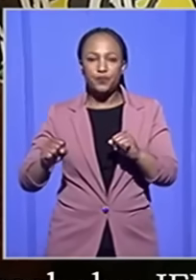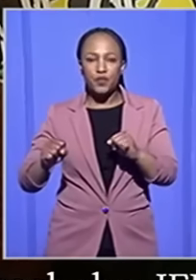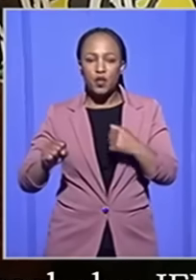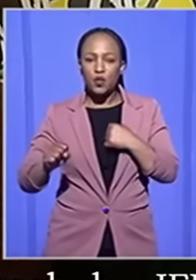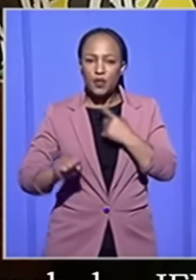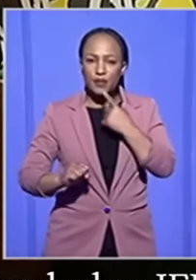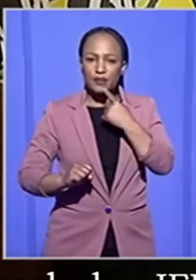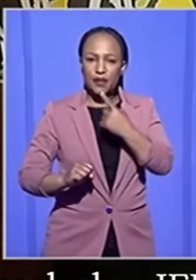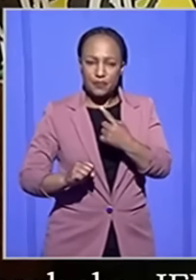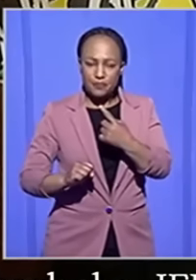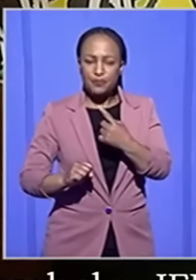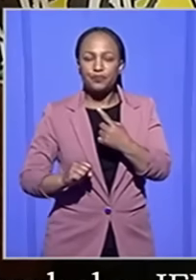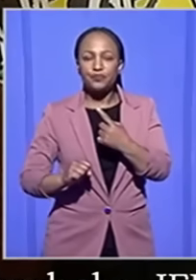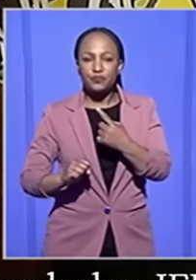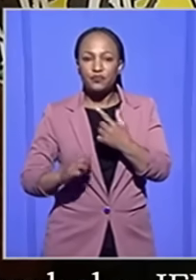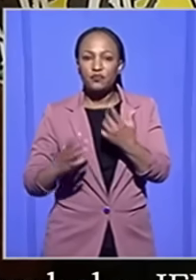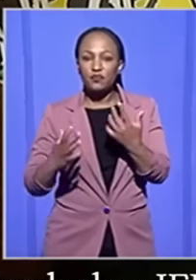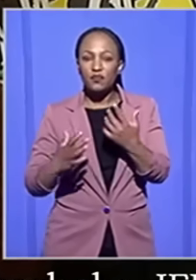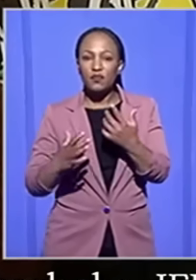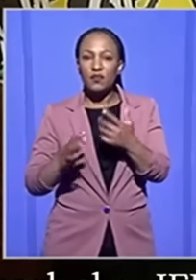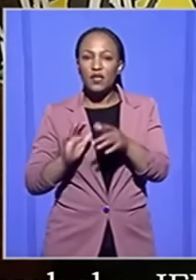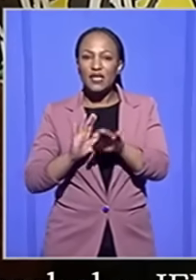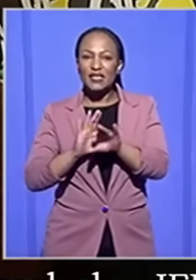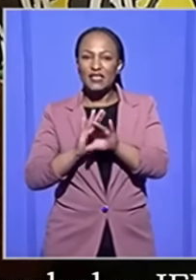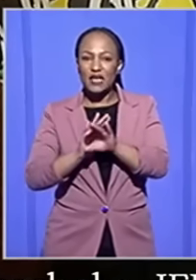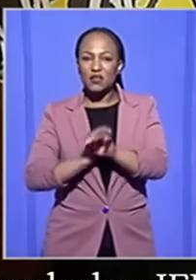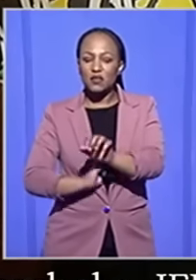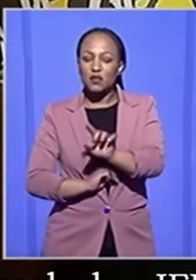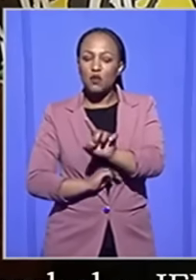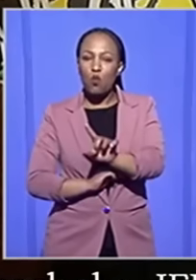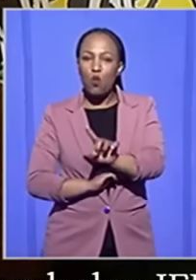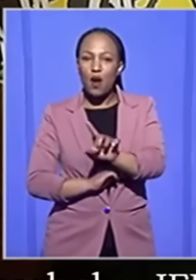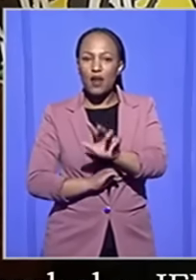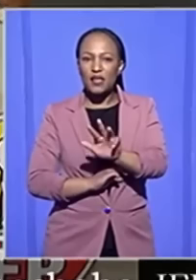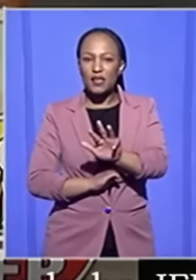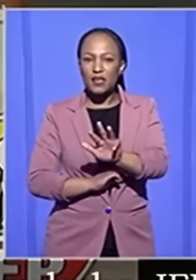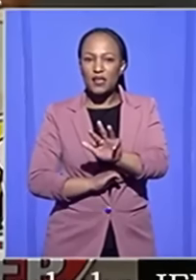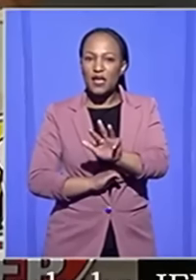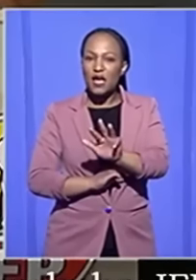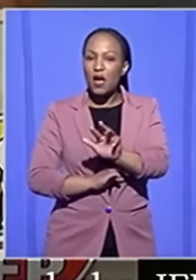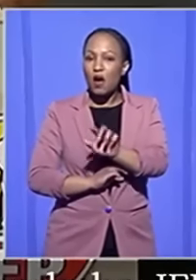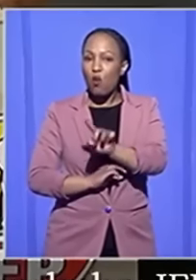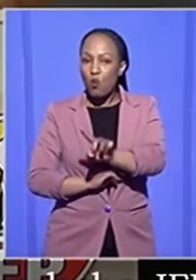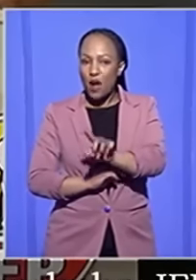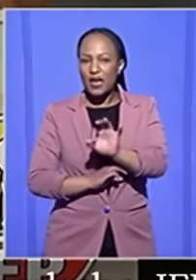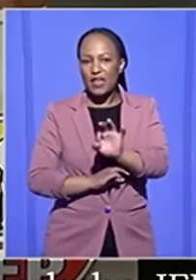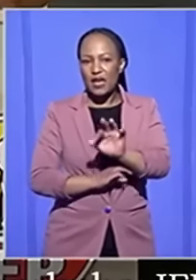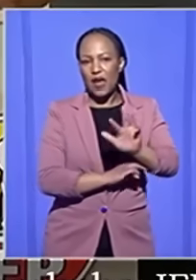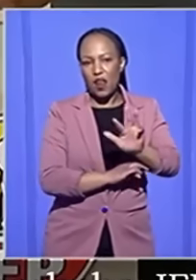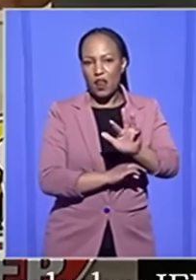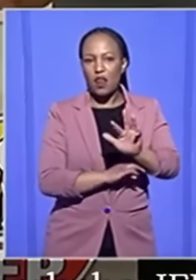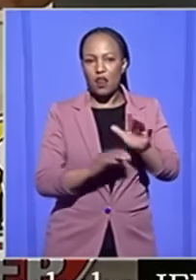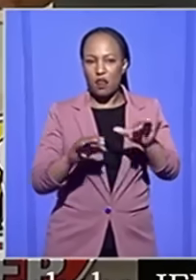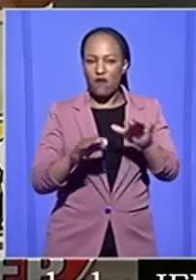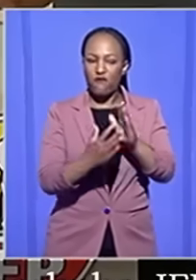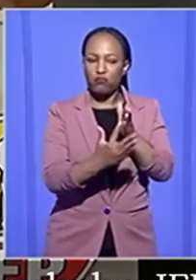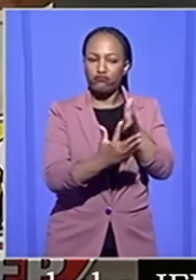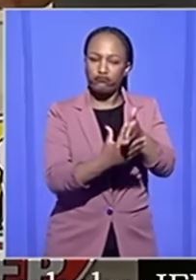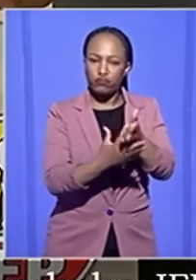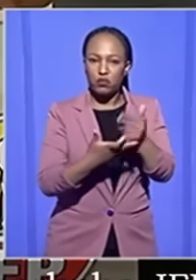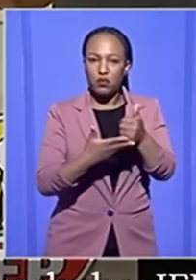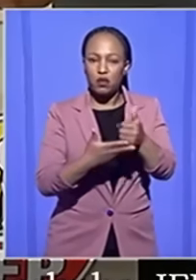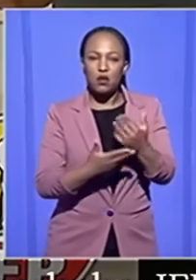to have Section 139 intervention in Umkhanyakude. lekoko le boetse gape la nyatsa ANC go latela